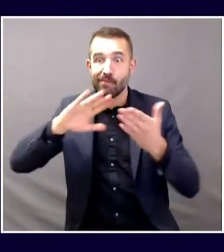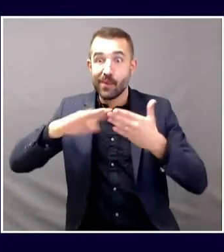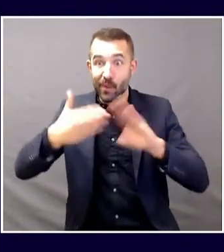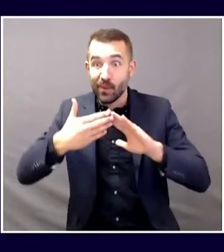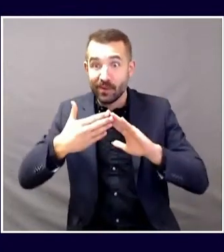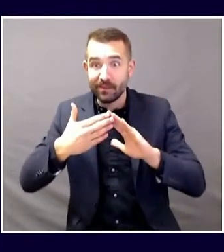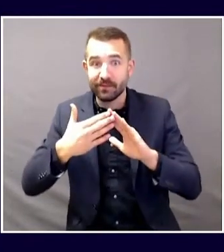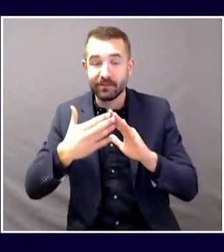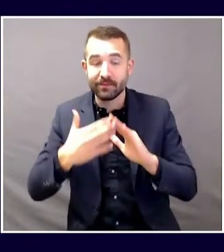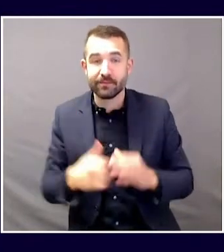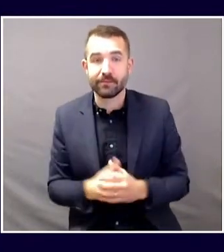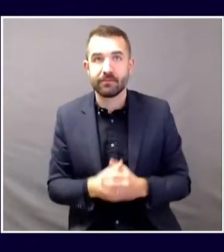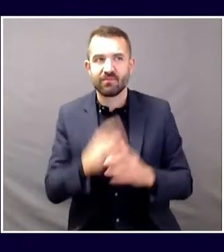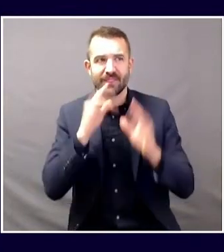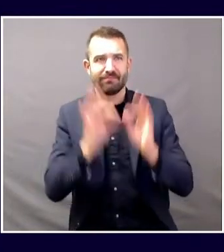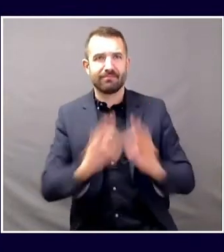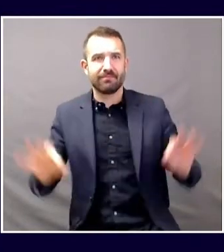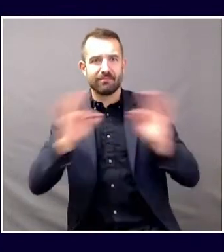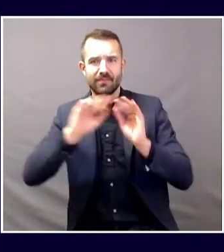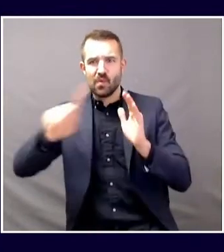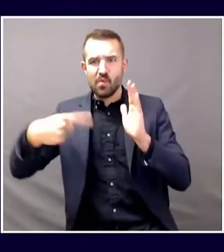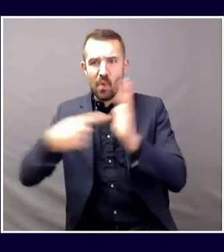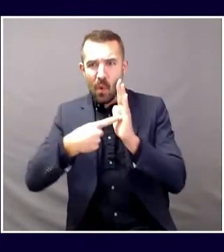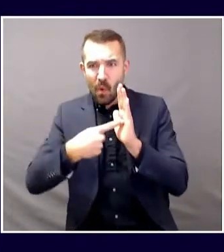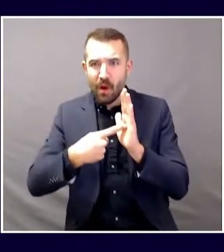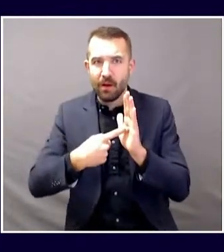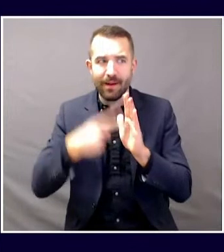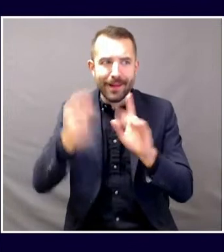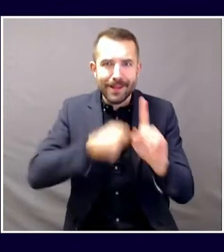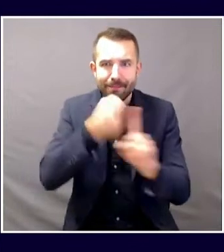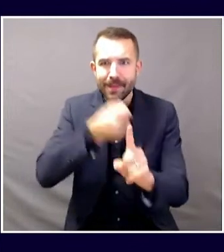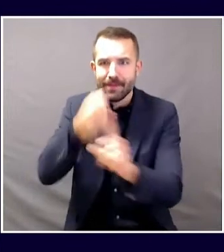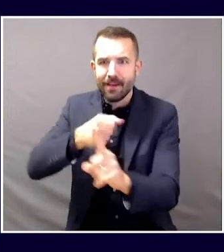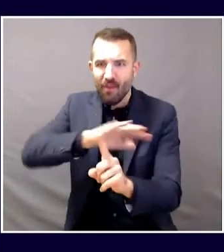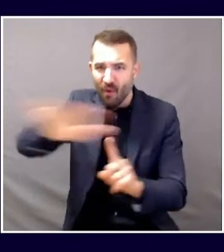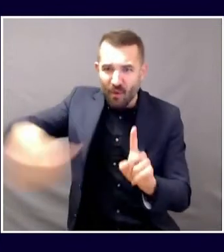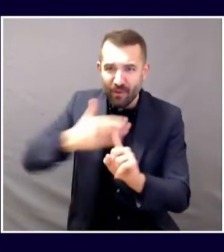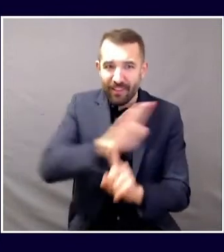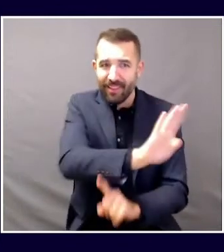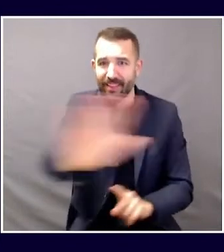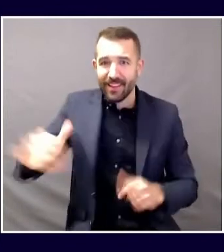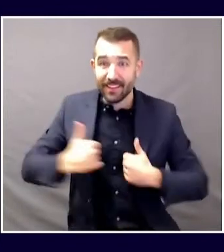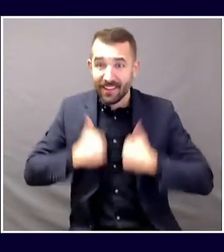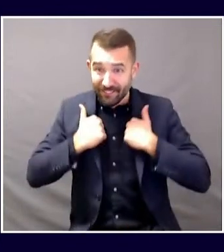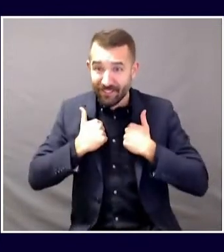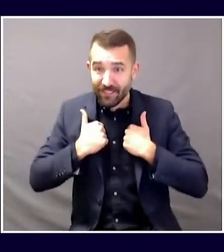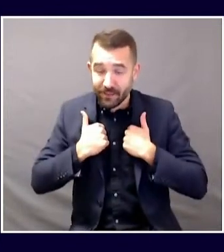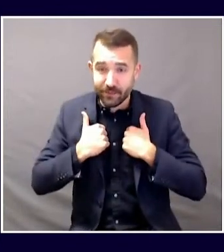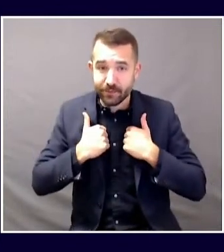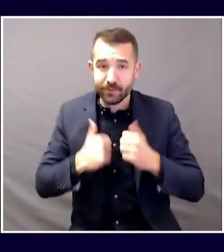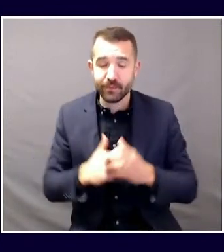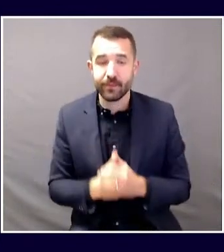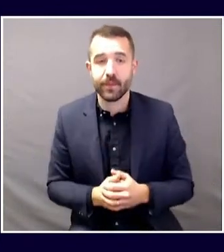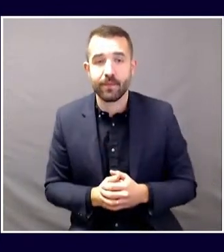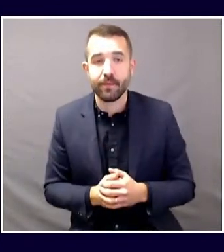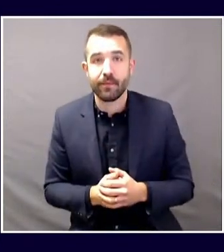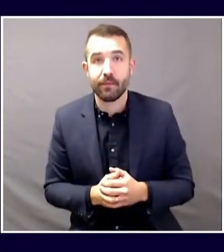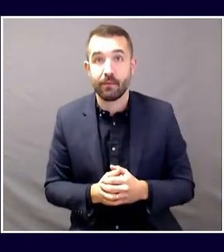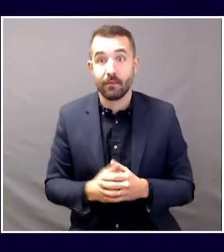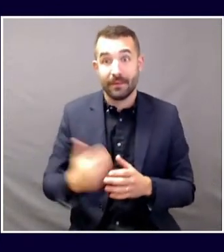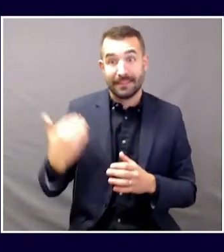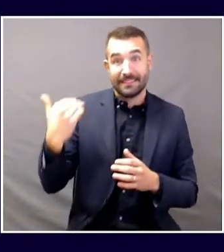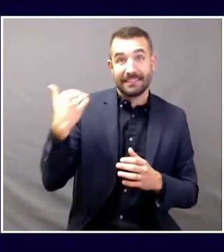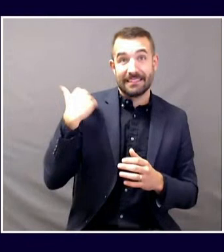in every aspect of our lives. Thus far, as I discussed earlier in the week, we at the Maine CDC